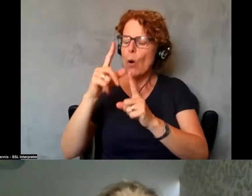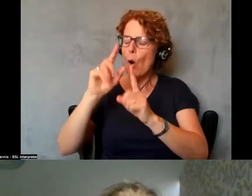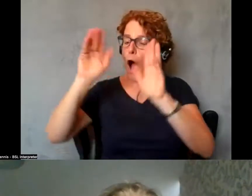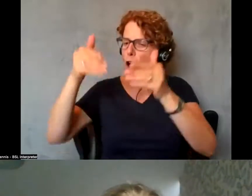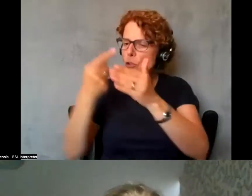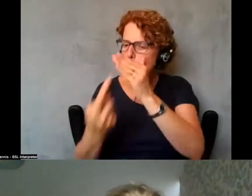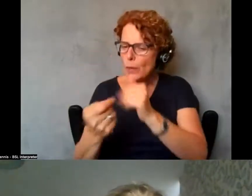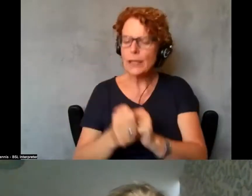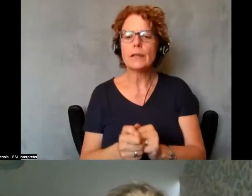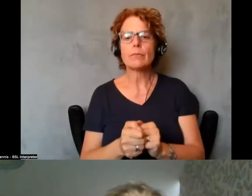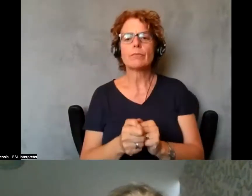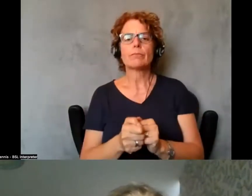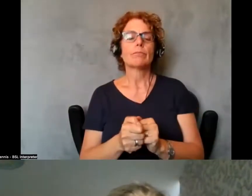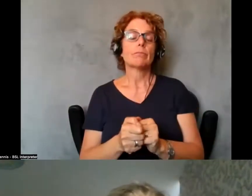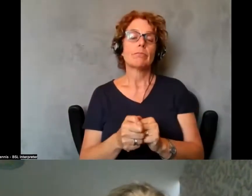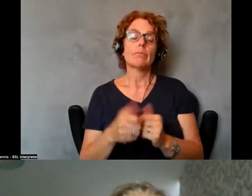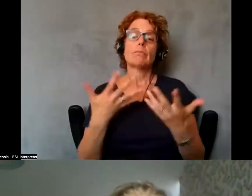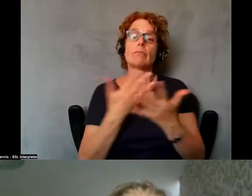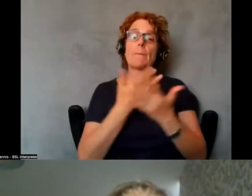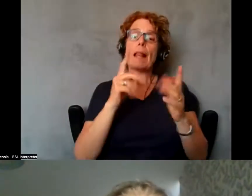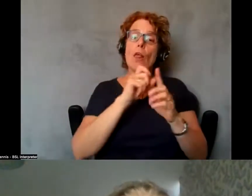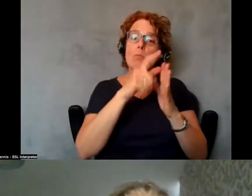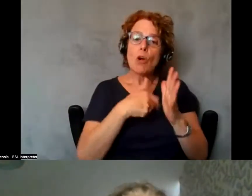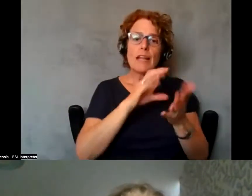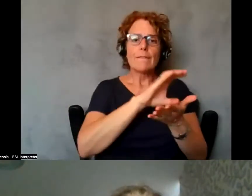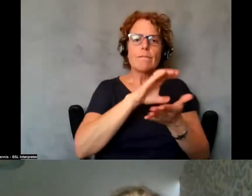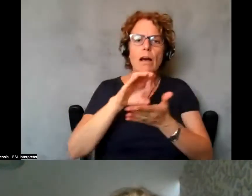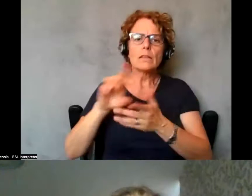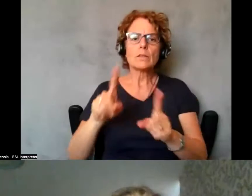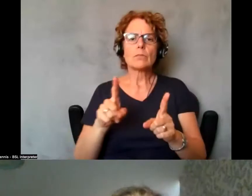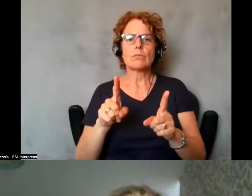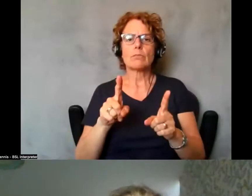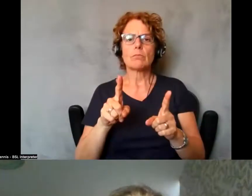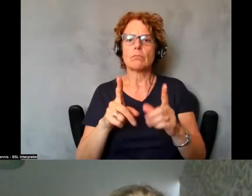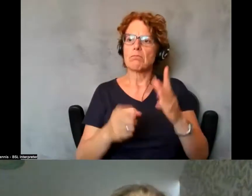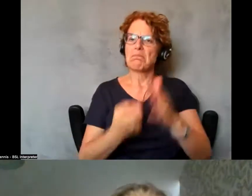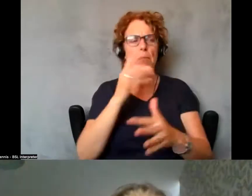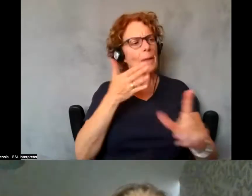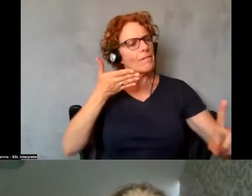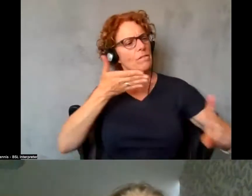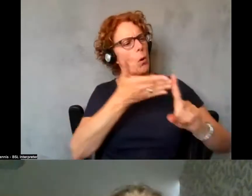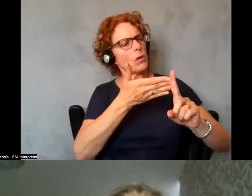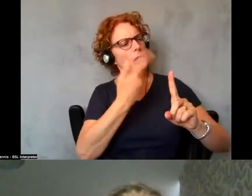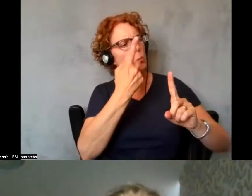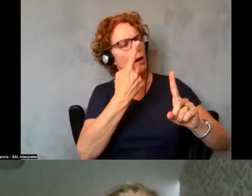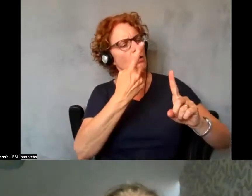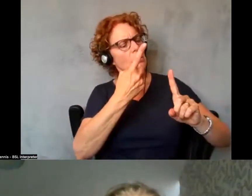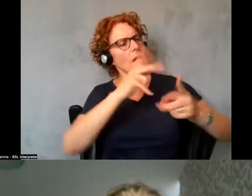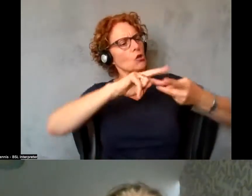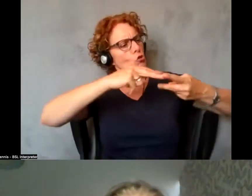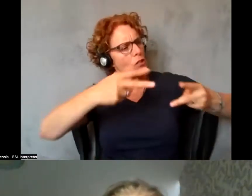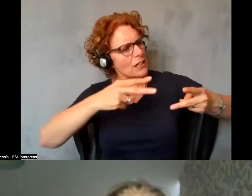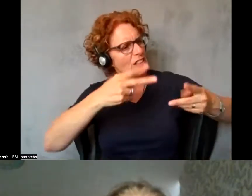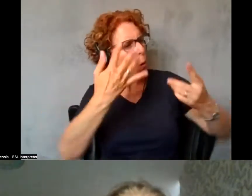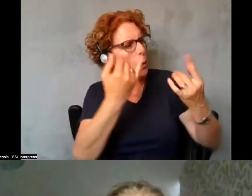project. But many of the projects that we fund, while they happen to be focused on a particular condition or gene,